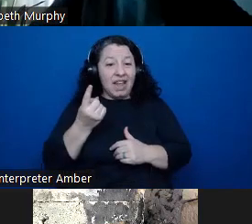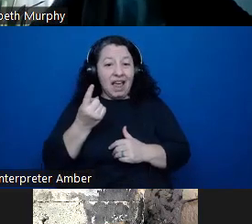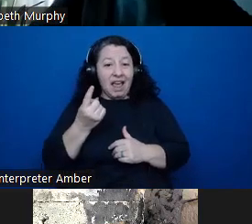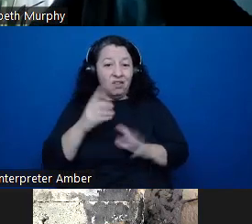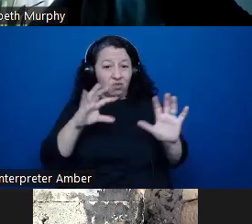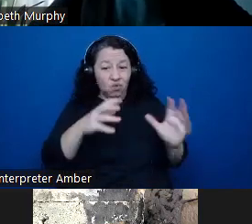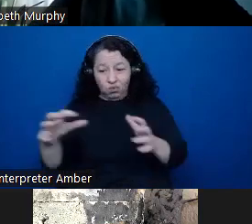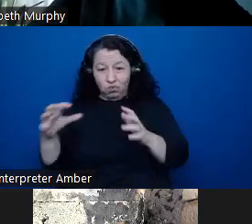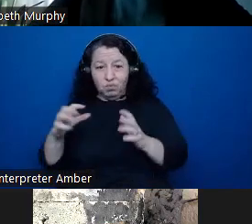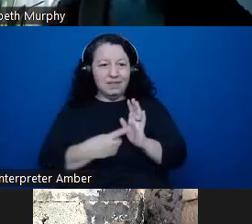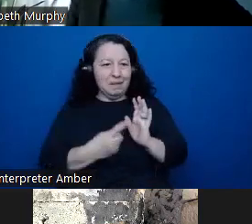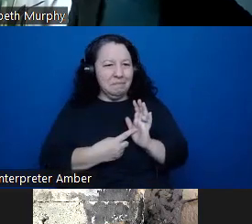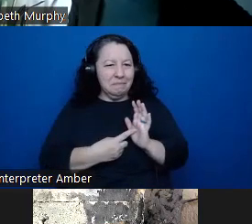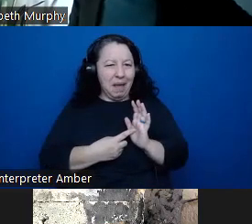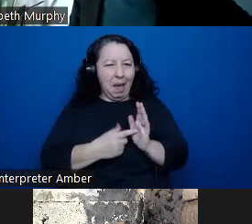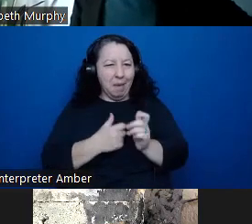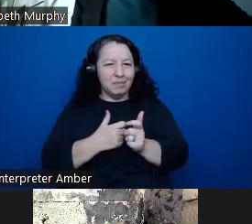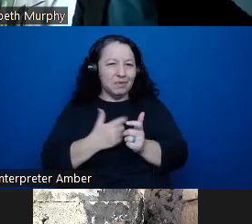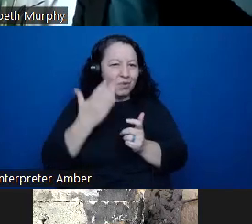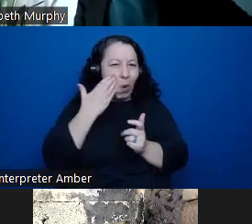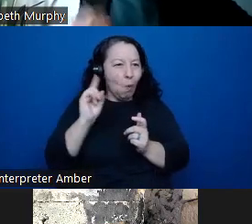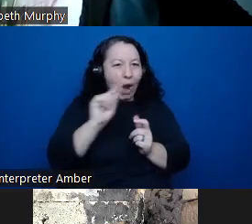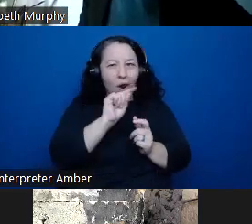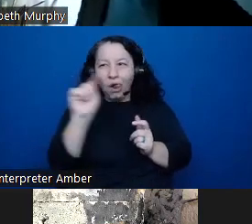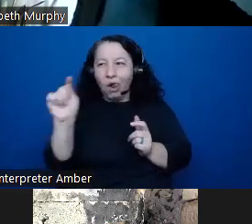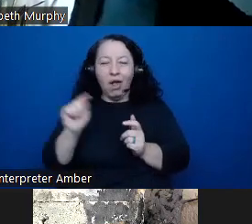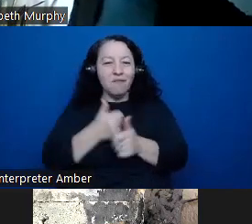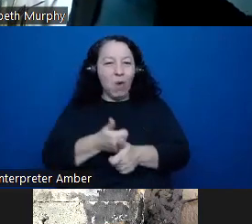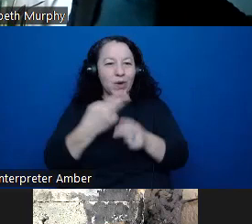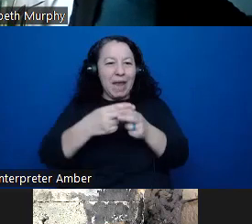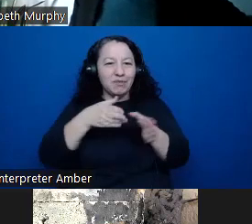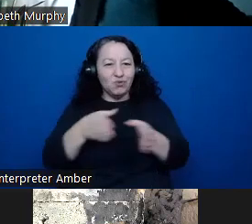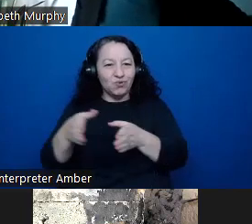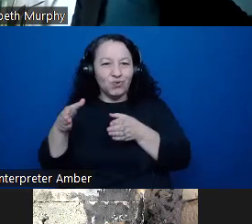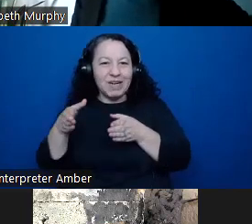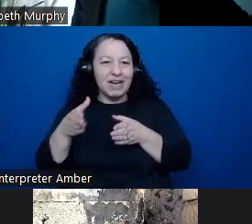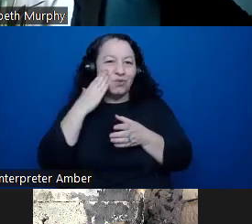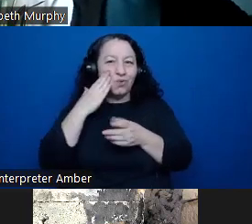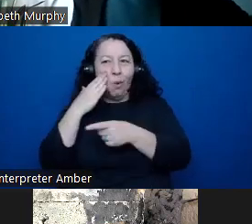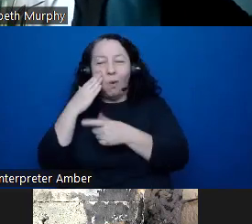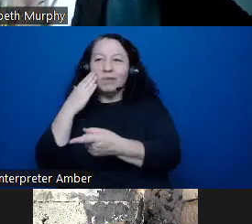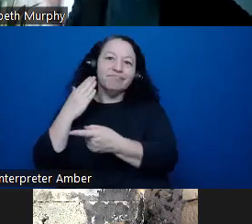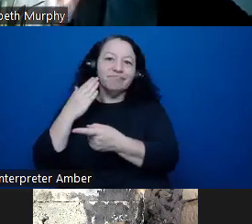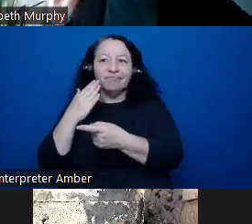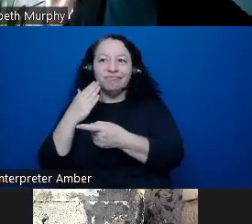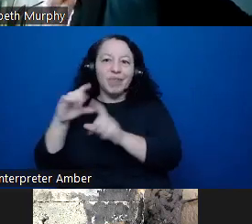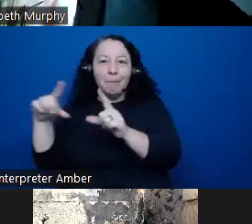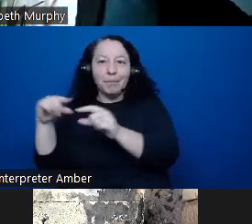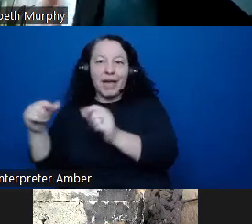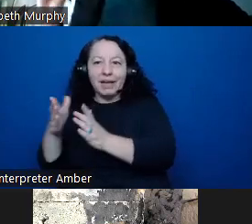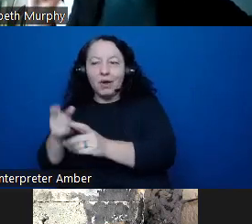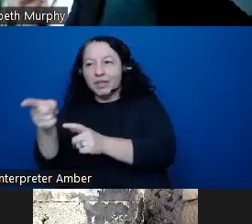of streets. In these towns, they might also be members of professional associations, which have sometimes, but